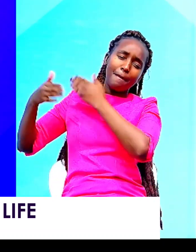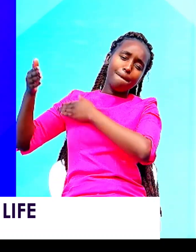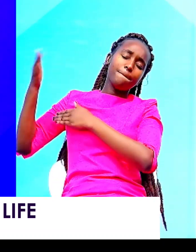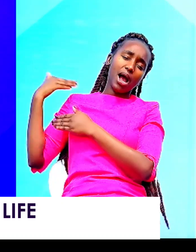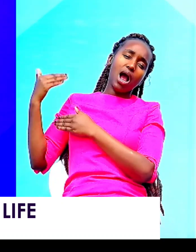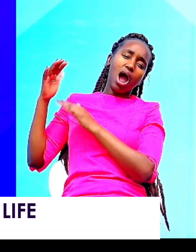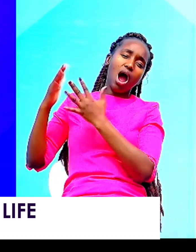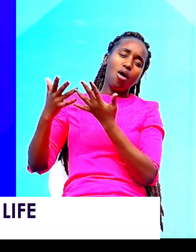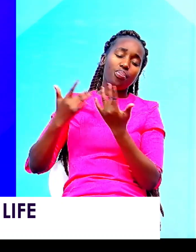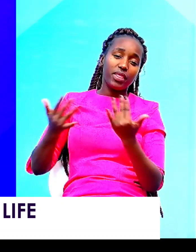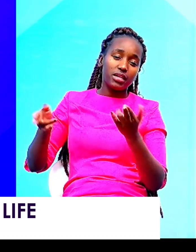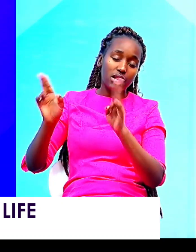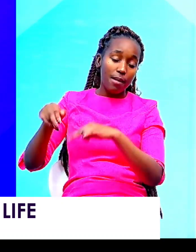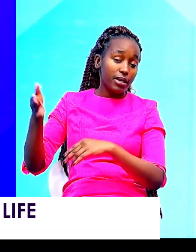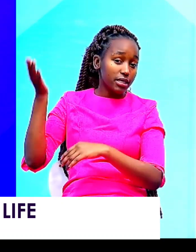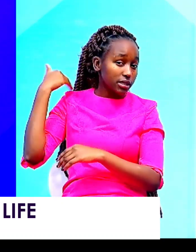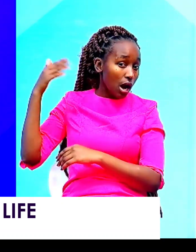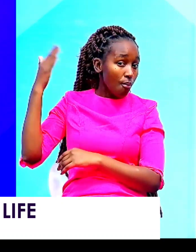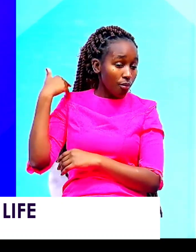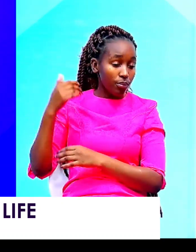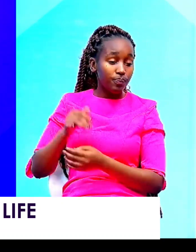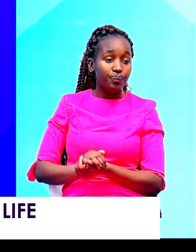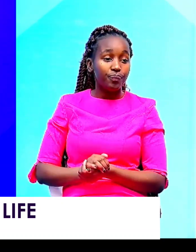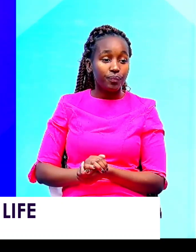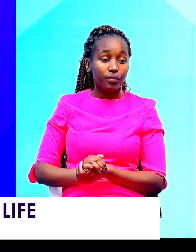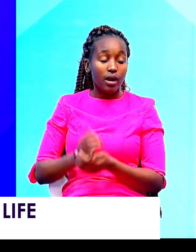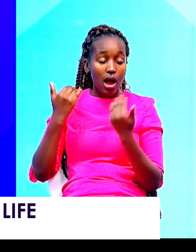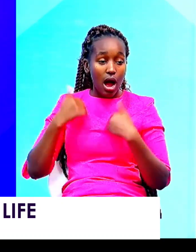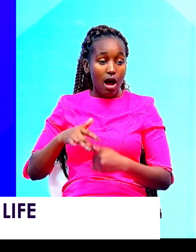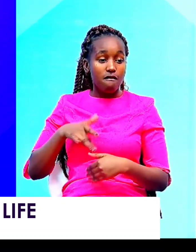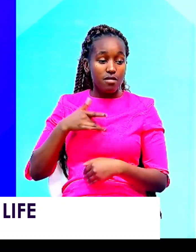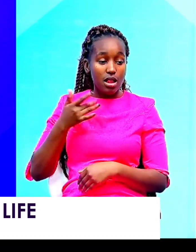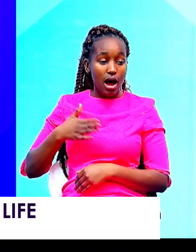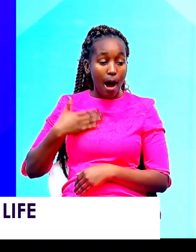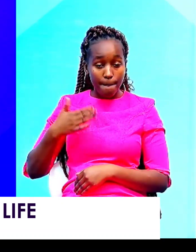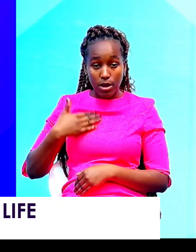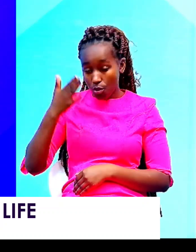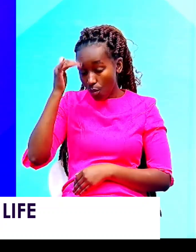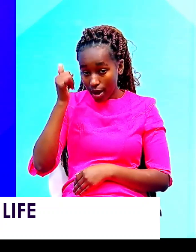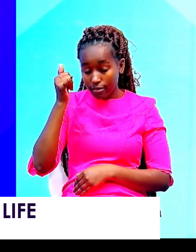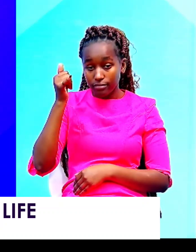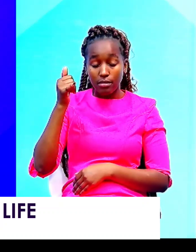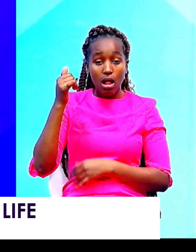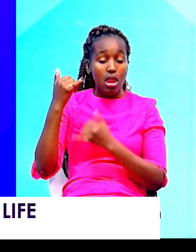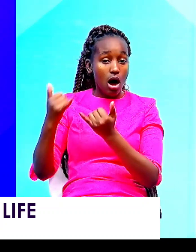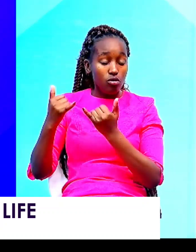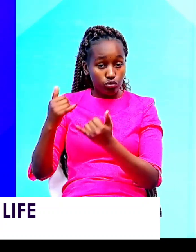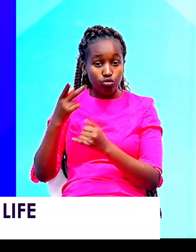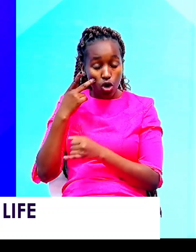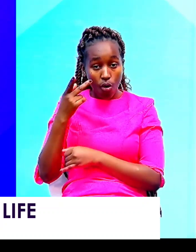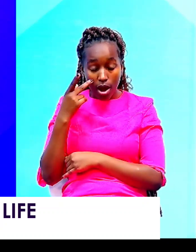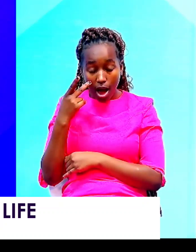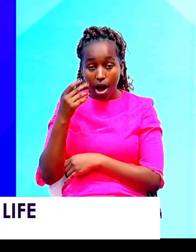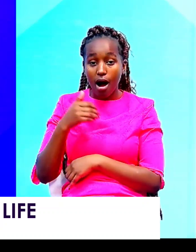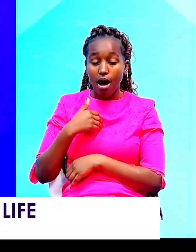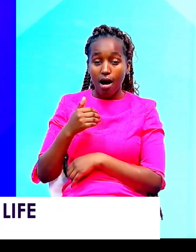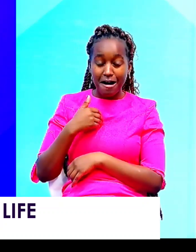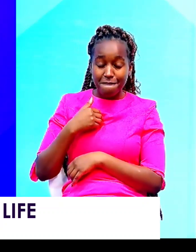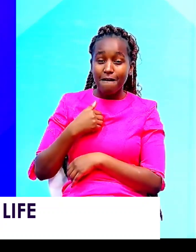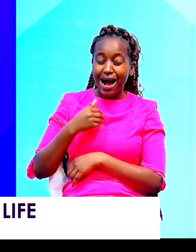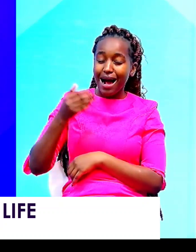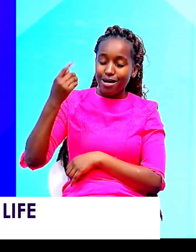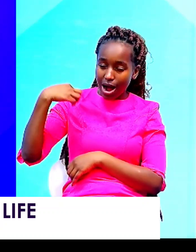just happy that even in the old days, our forefathers won this war against